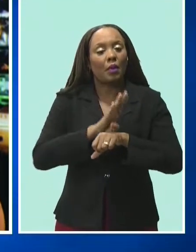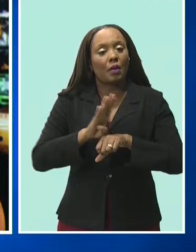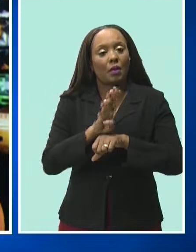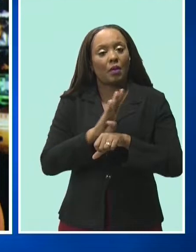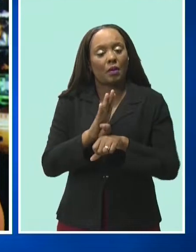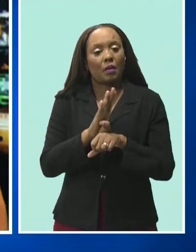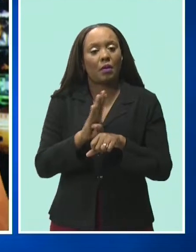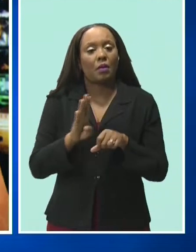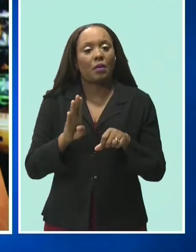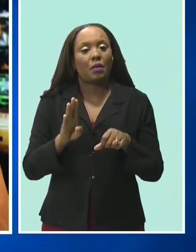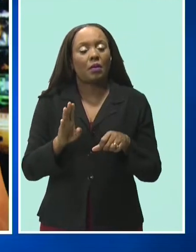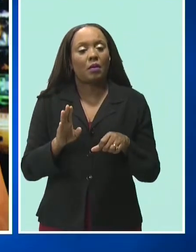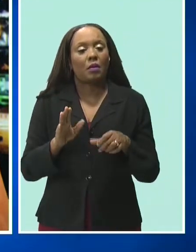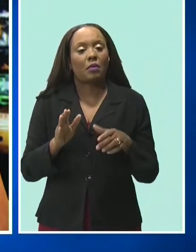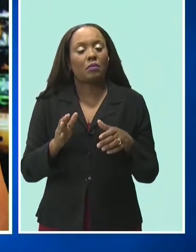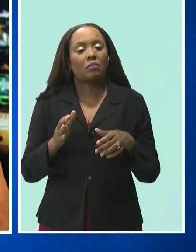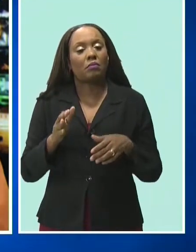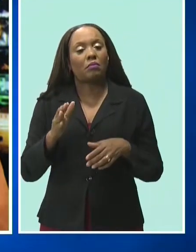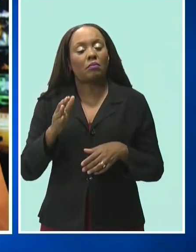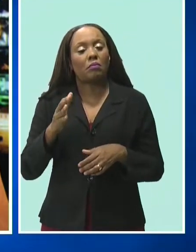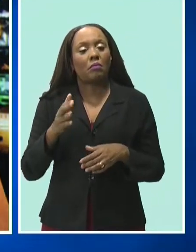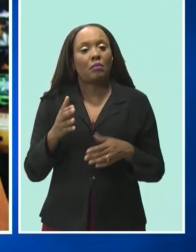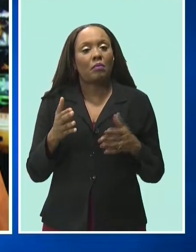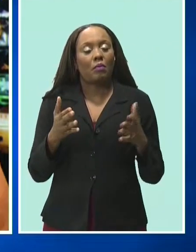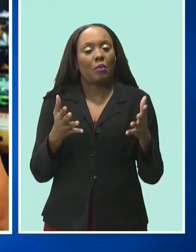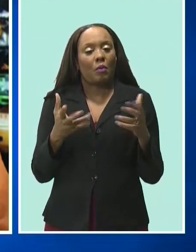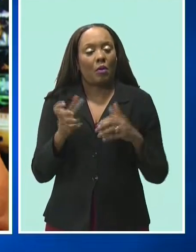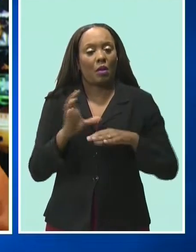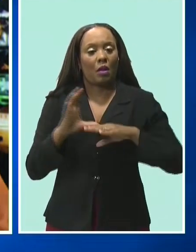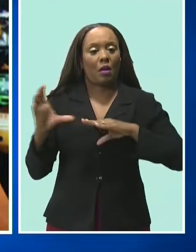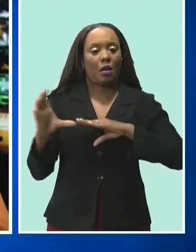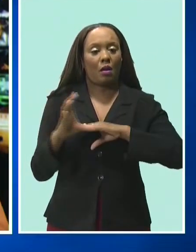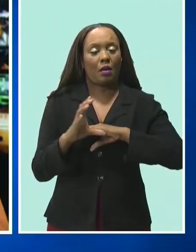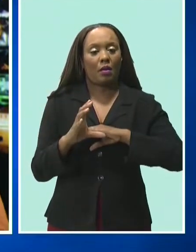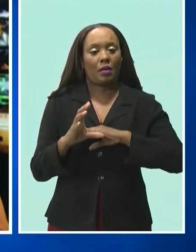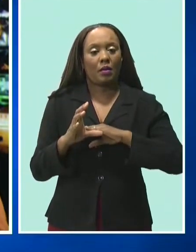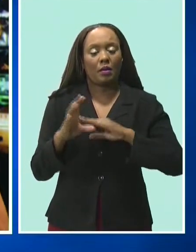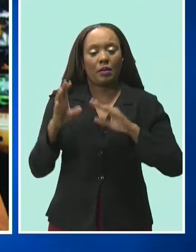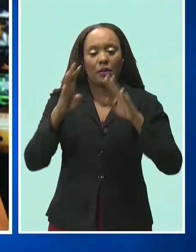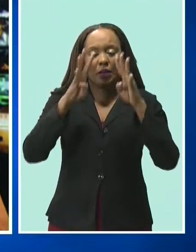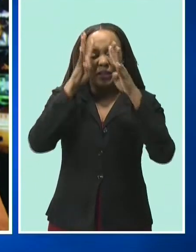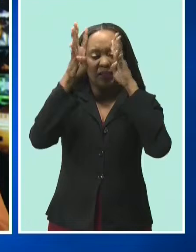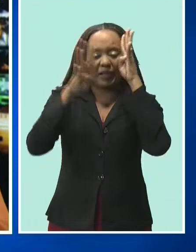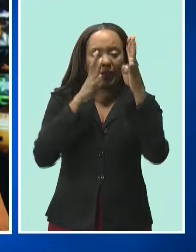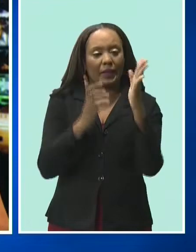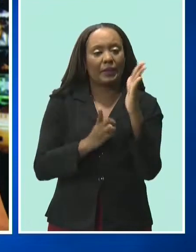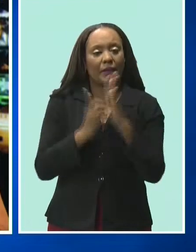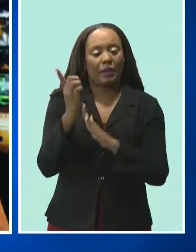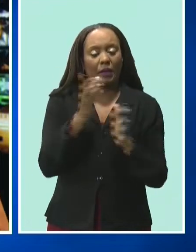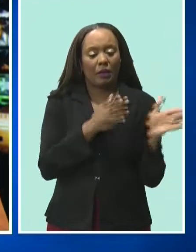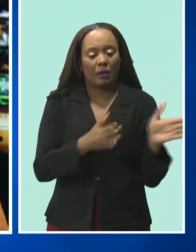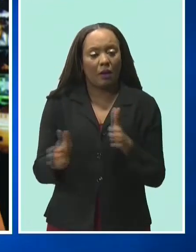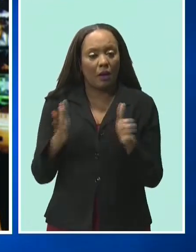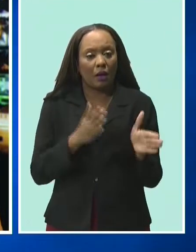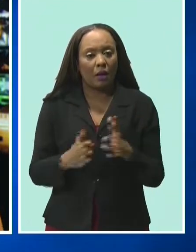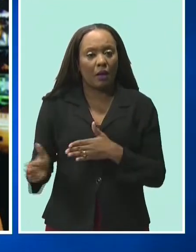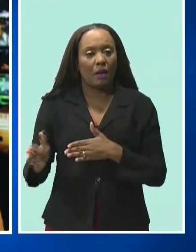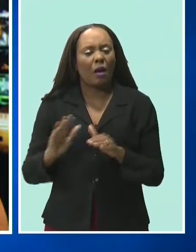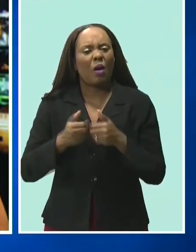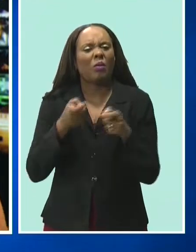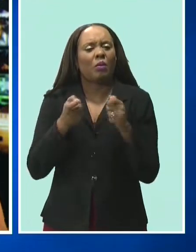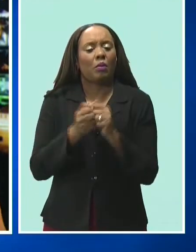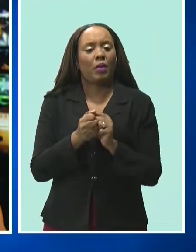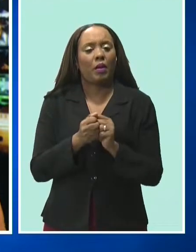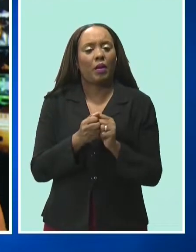the table the need for the Caribbean to develop a strategy for better dealing with heart attacks.